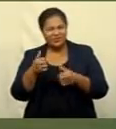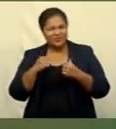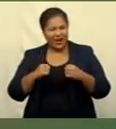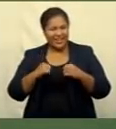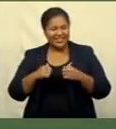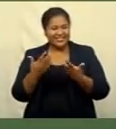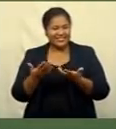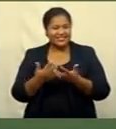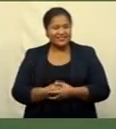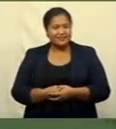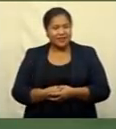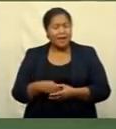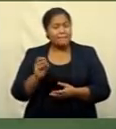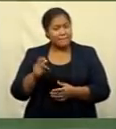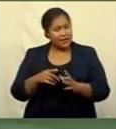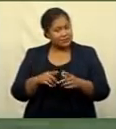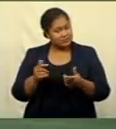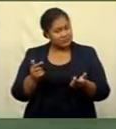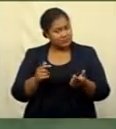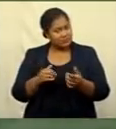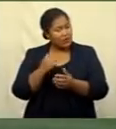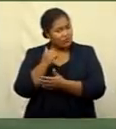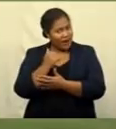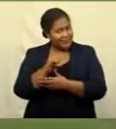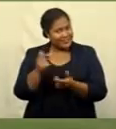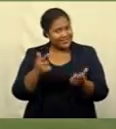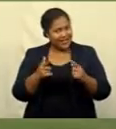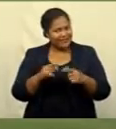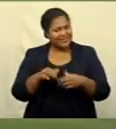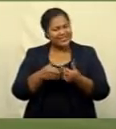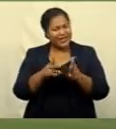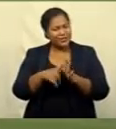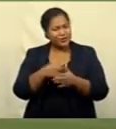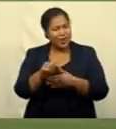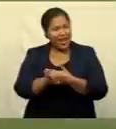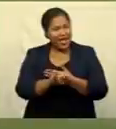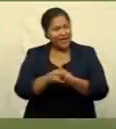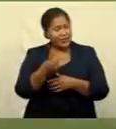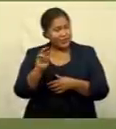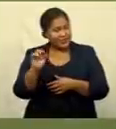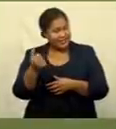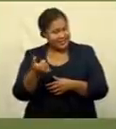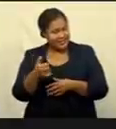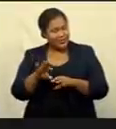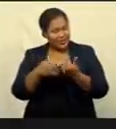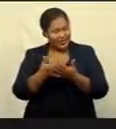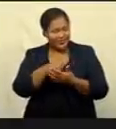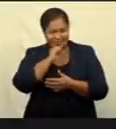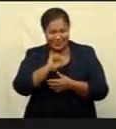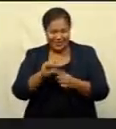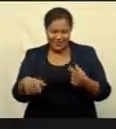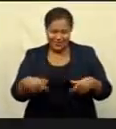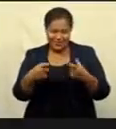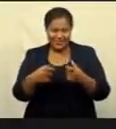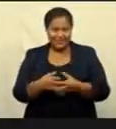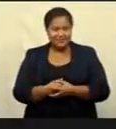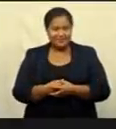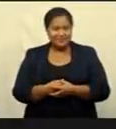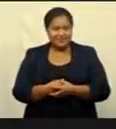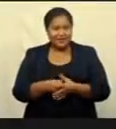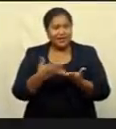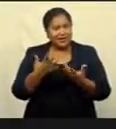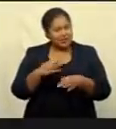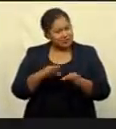practicing. Rugby Sevens will kick off on July 26th with the men's competition. Okay and settle well here